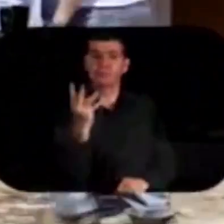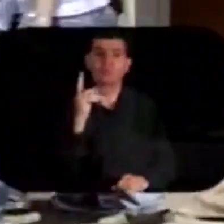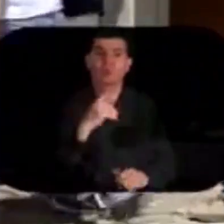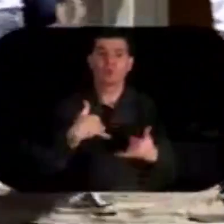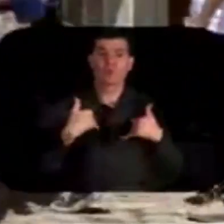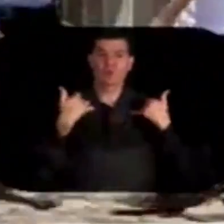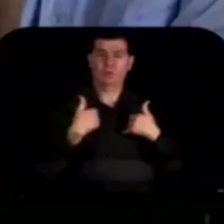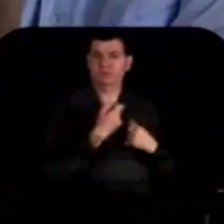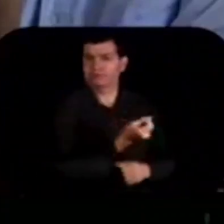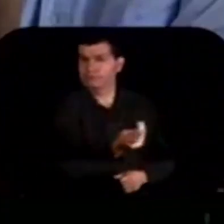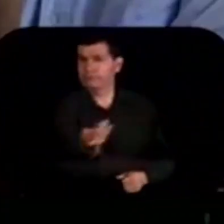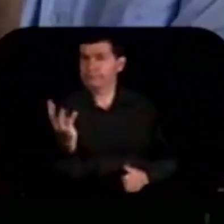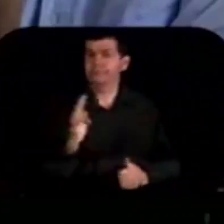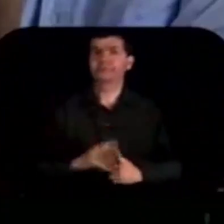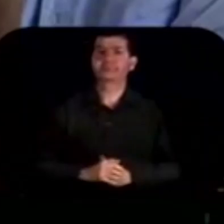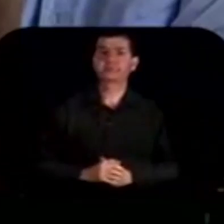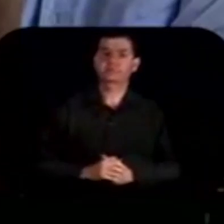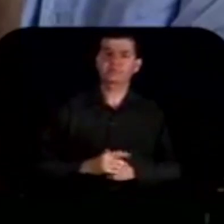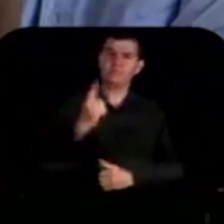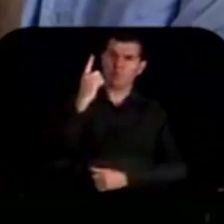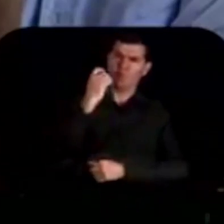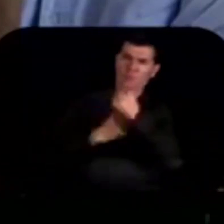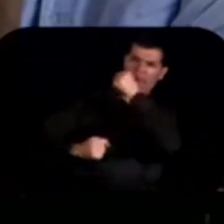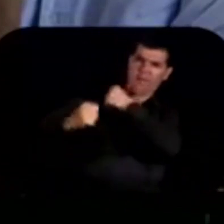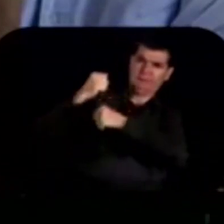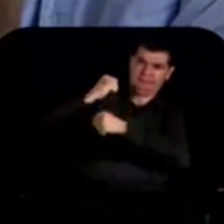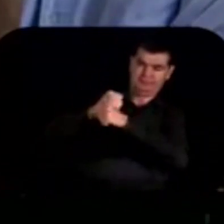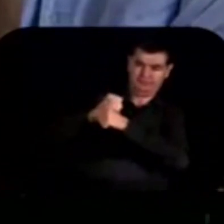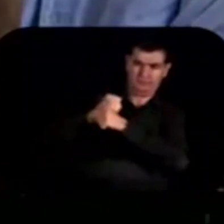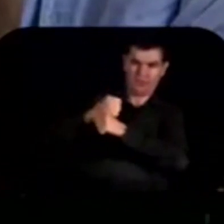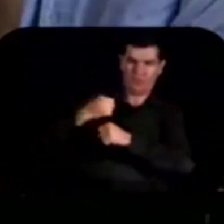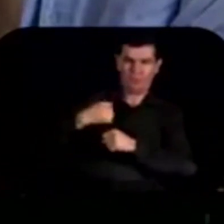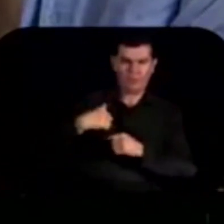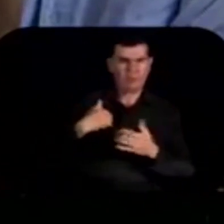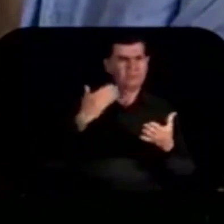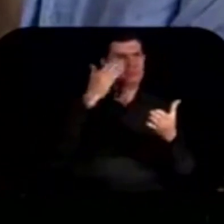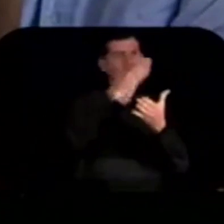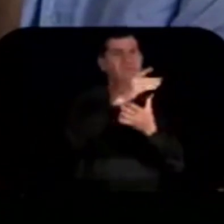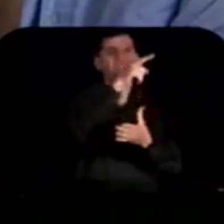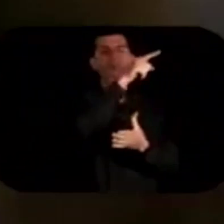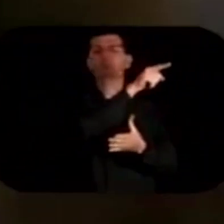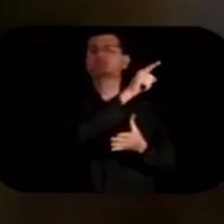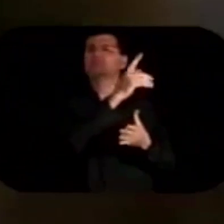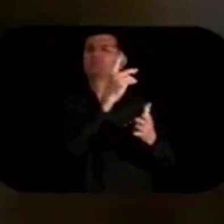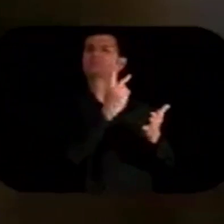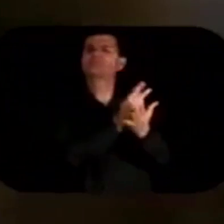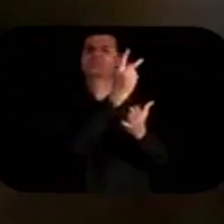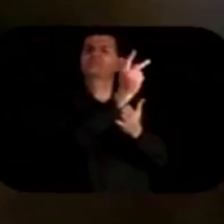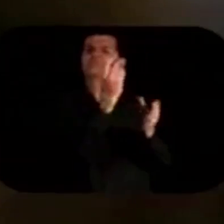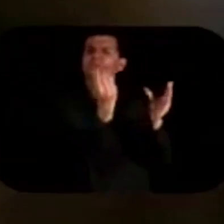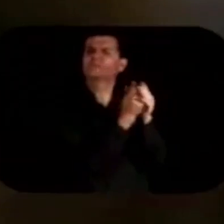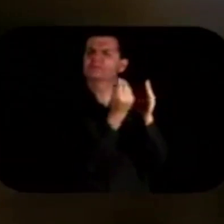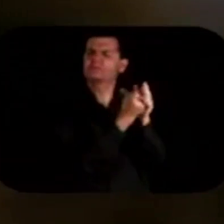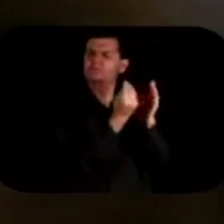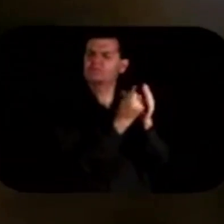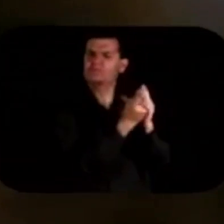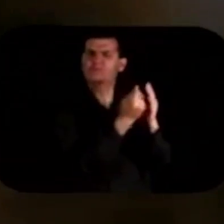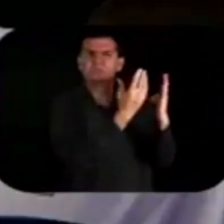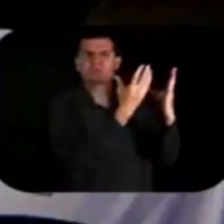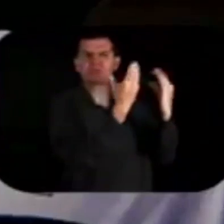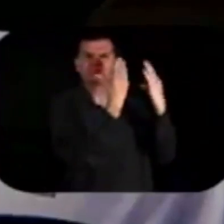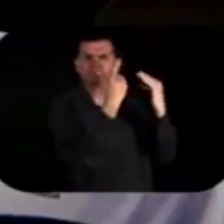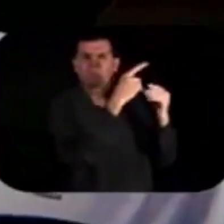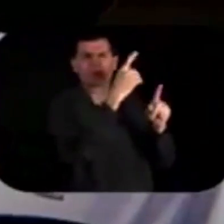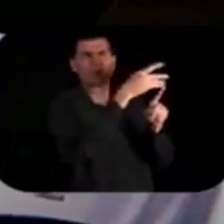youngsters and for many women. Last year, I began a course, a diploma